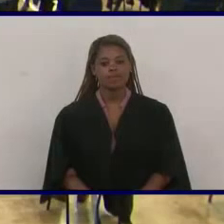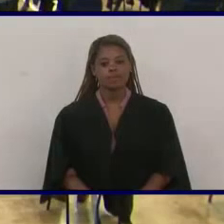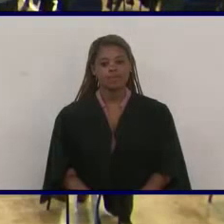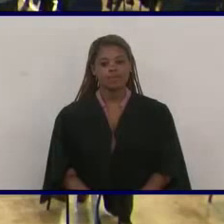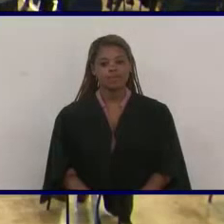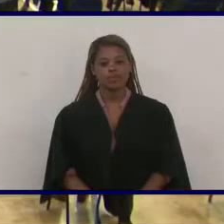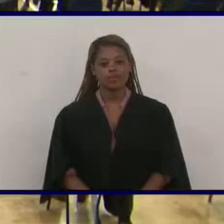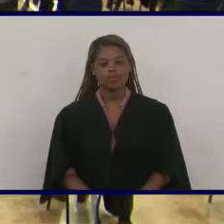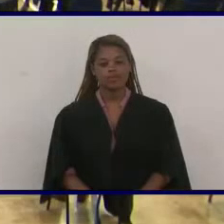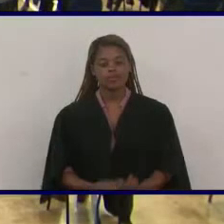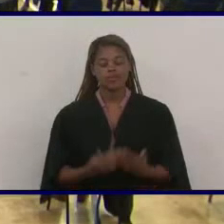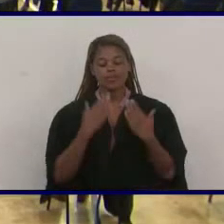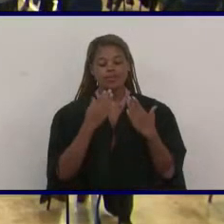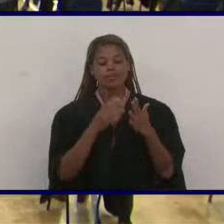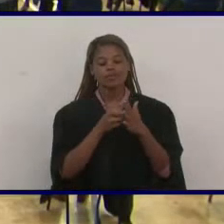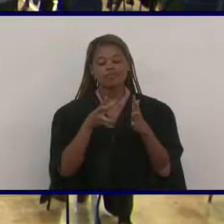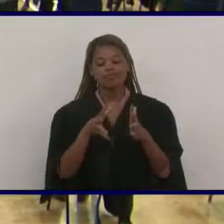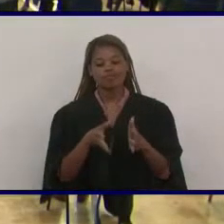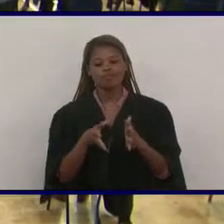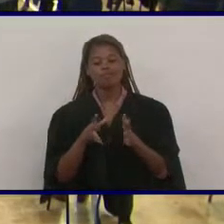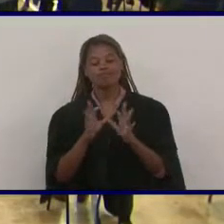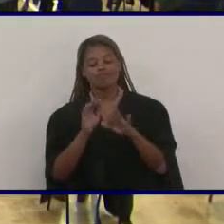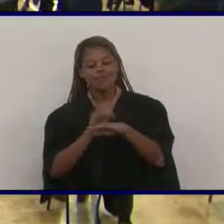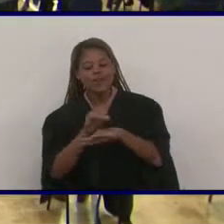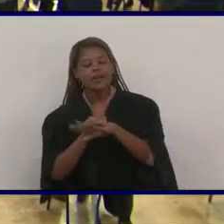Faculty, students, friends, family.